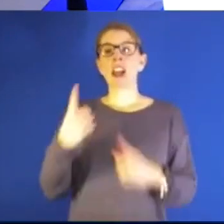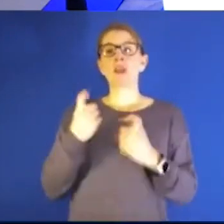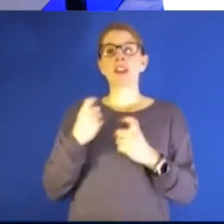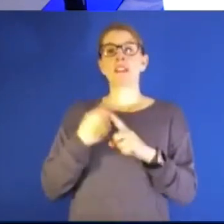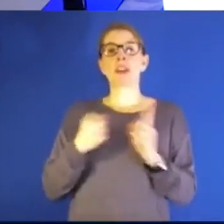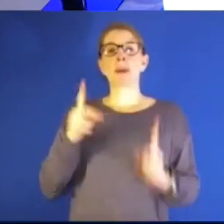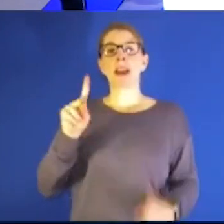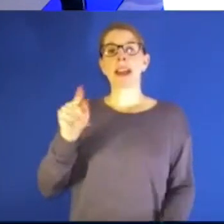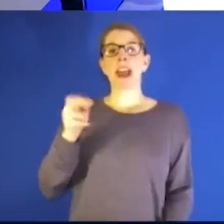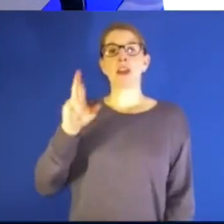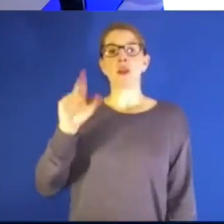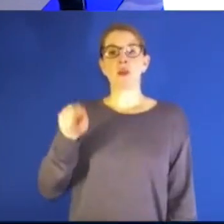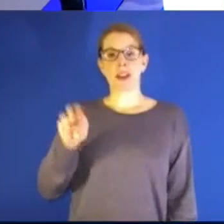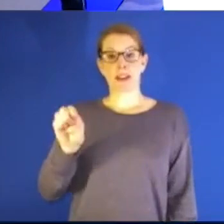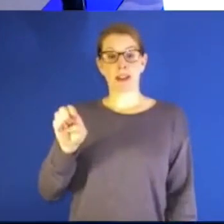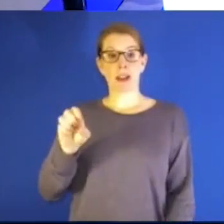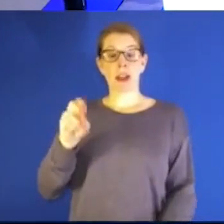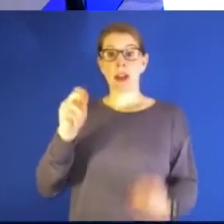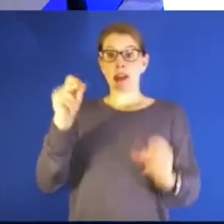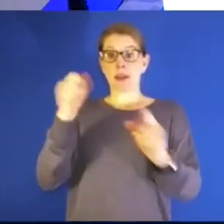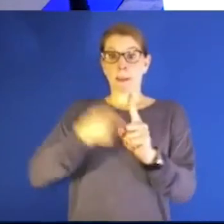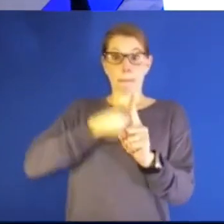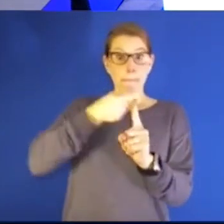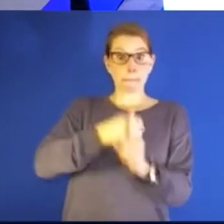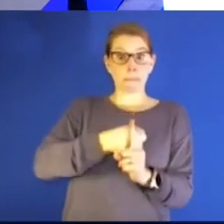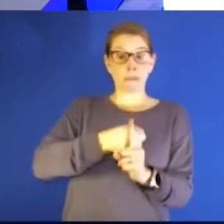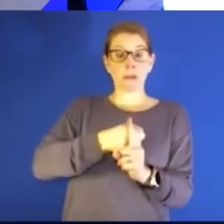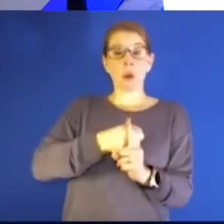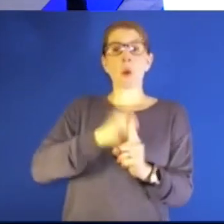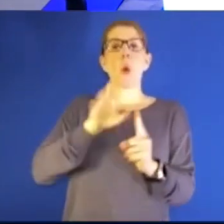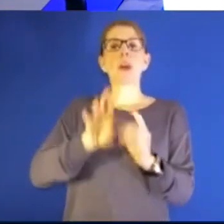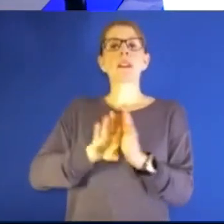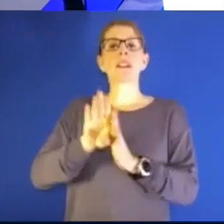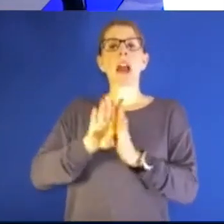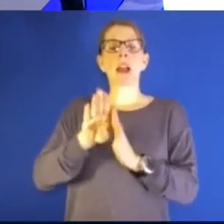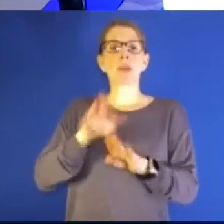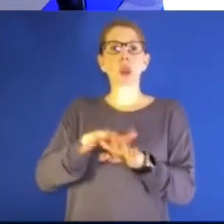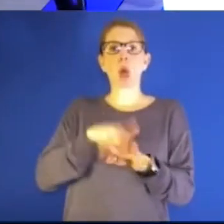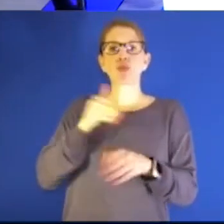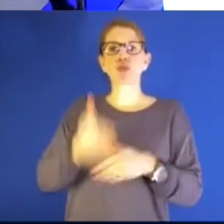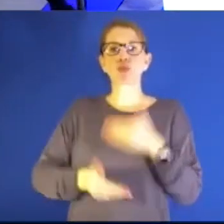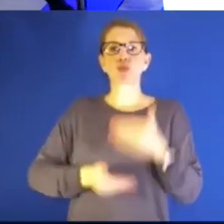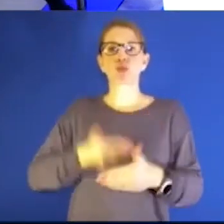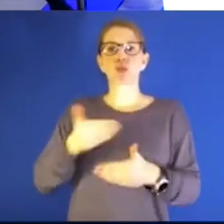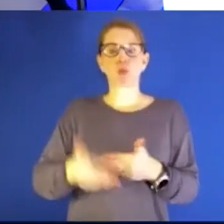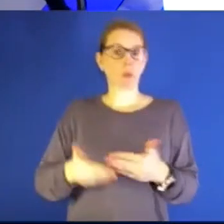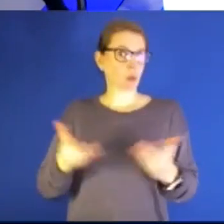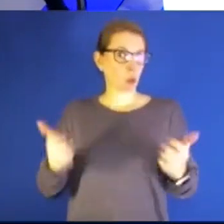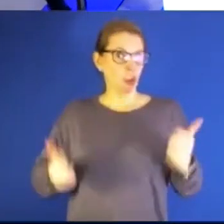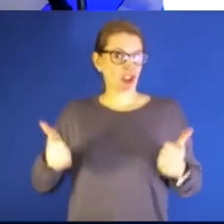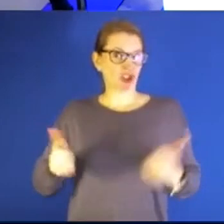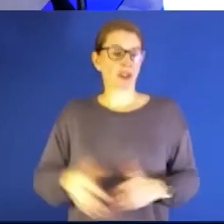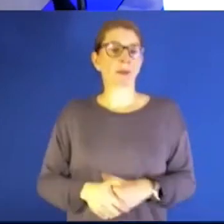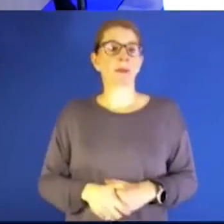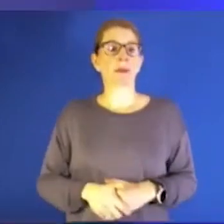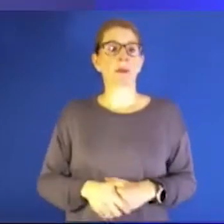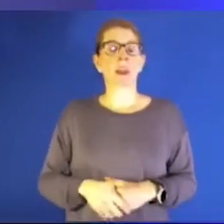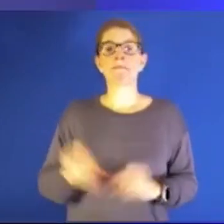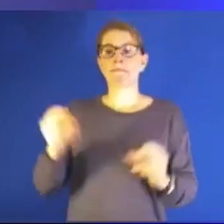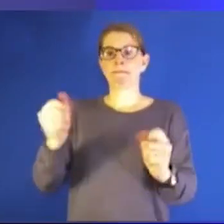syndrome a sudden onset condition or can it develop over time? That's a good question. Yeah, great question. So we believe it to be a sudden